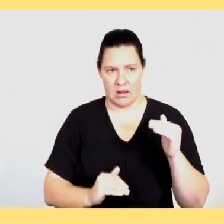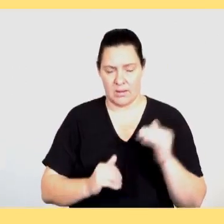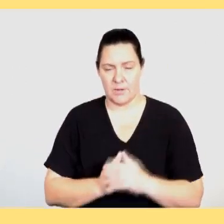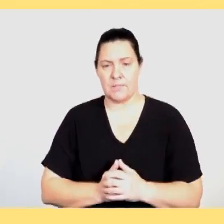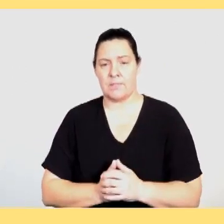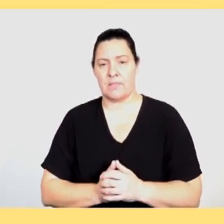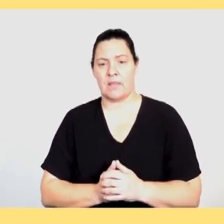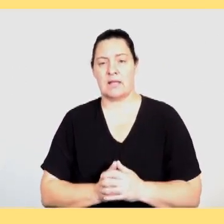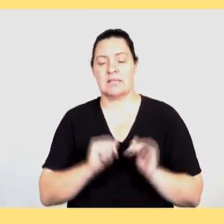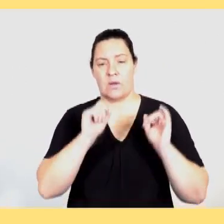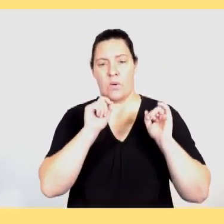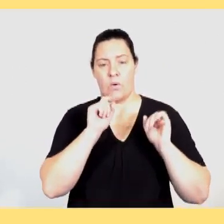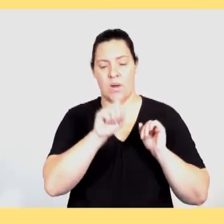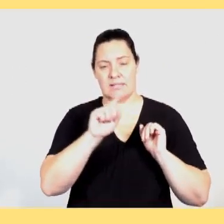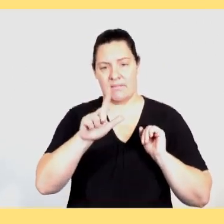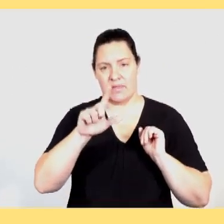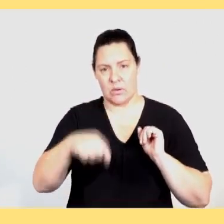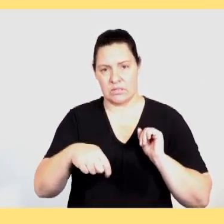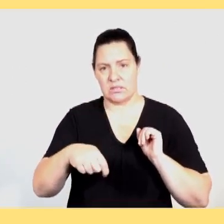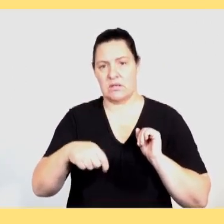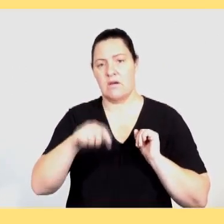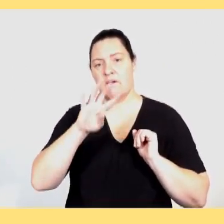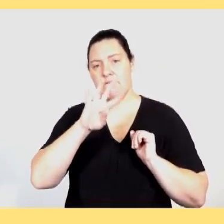that is being brought down, which is